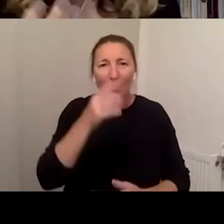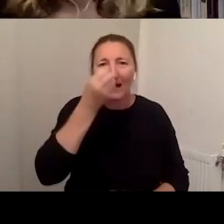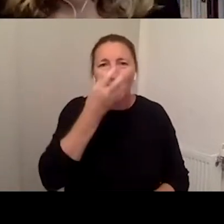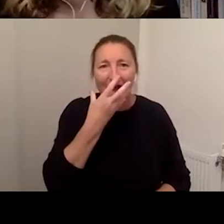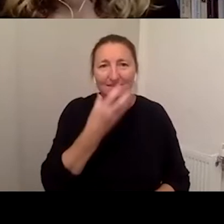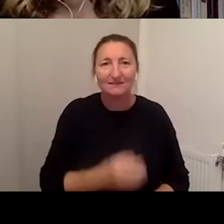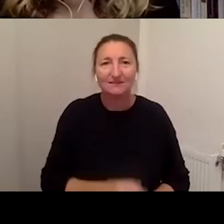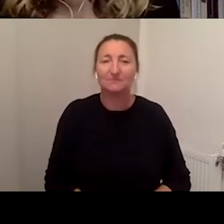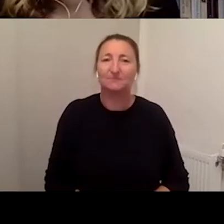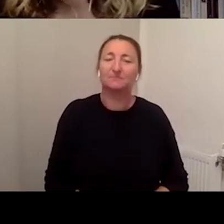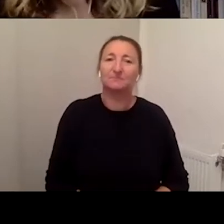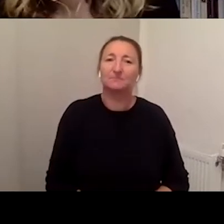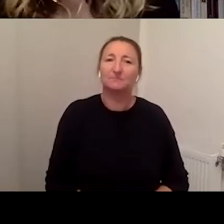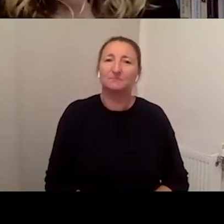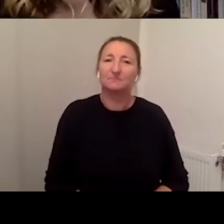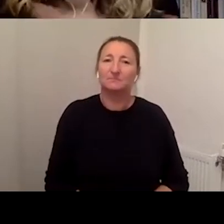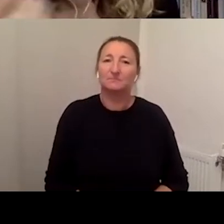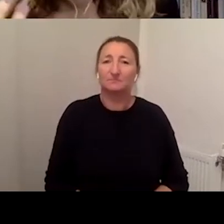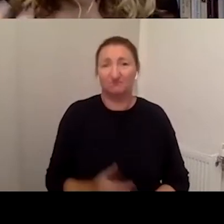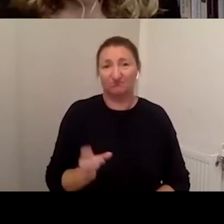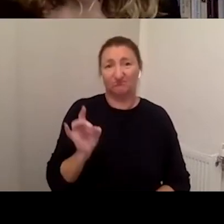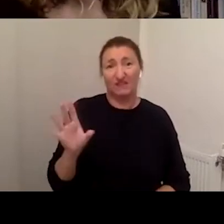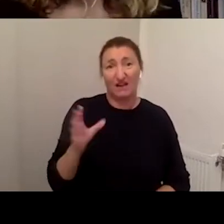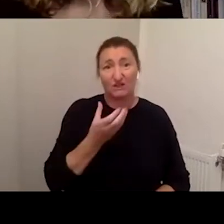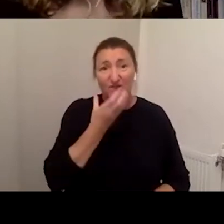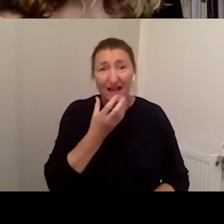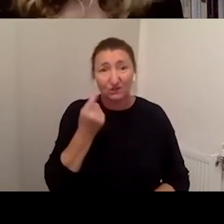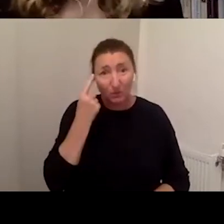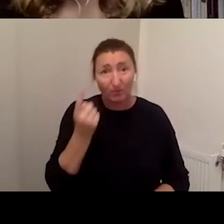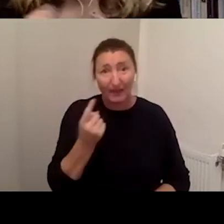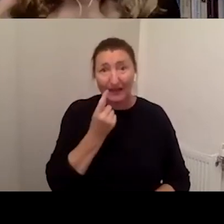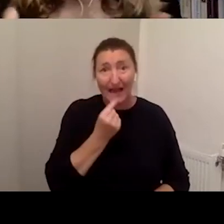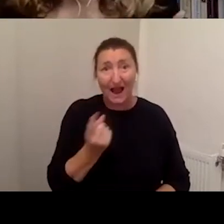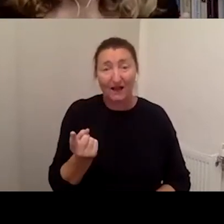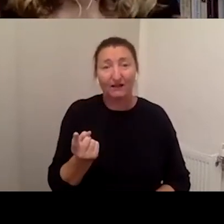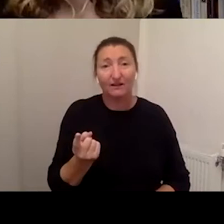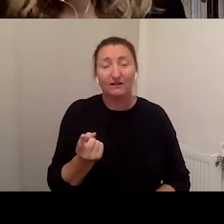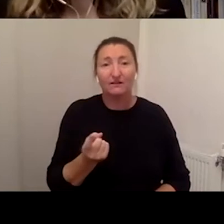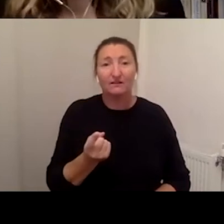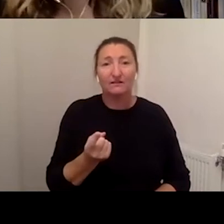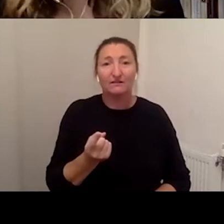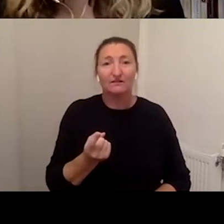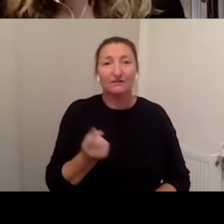Do you have anything to say about kicking gas? Can you see us in a few years' time going with the Powering Past Gas